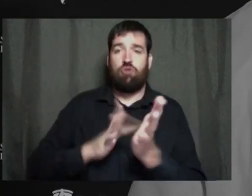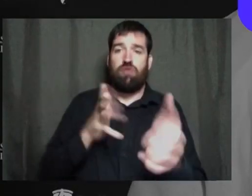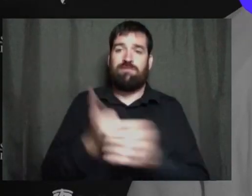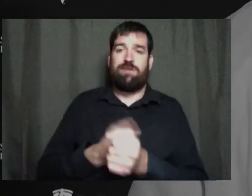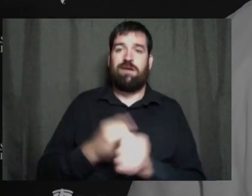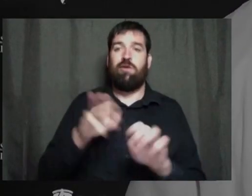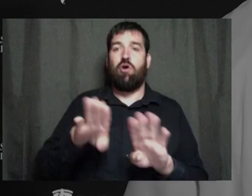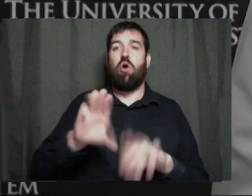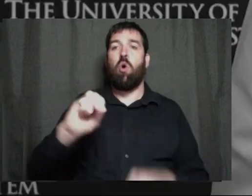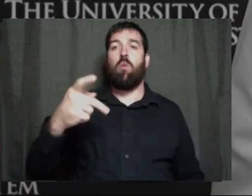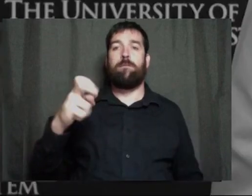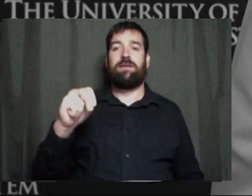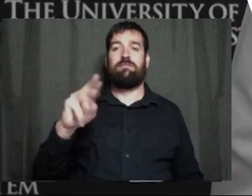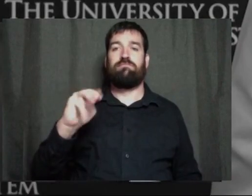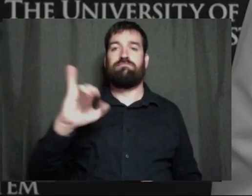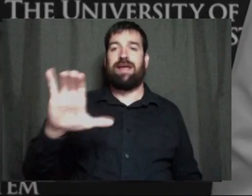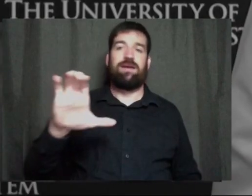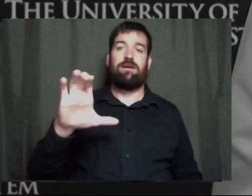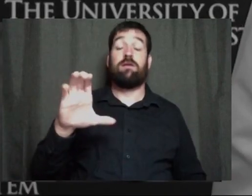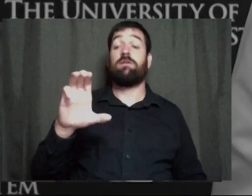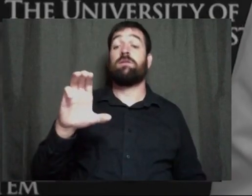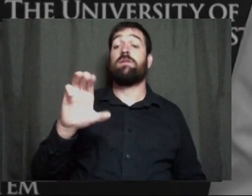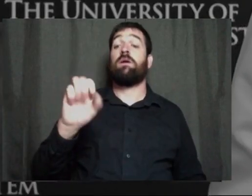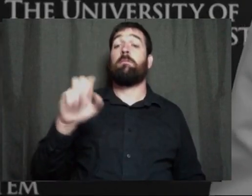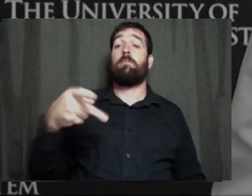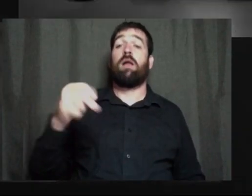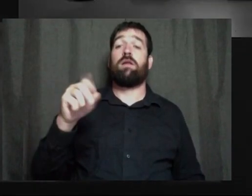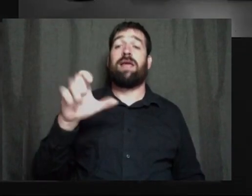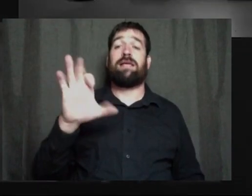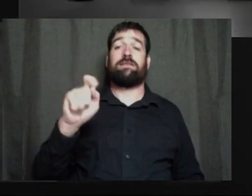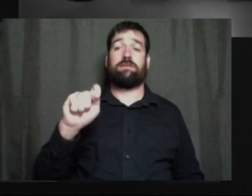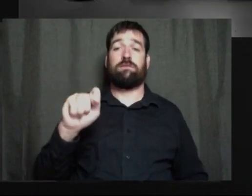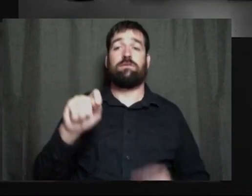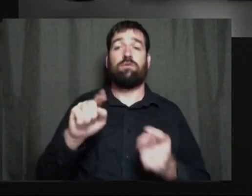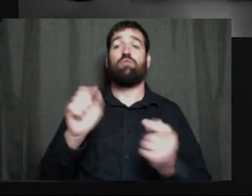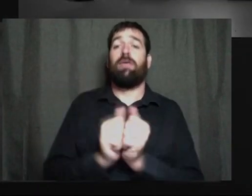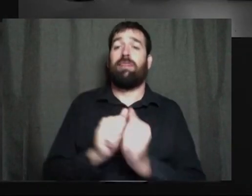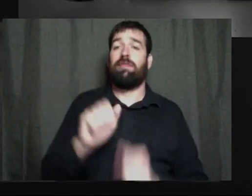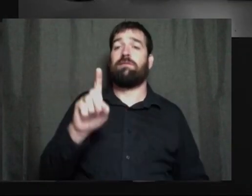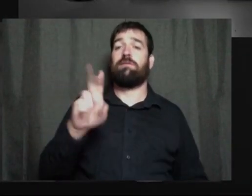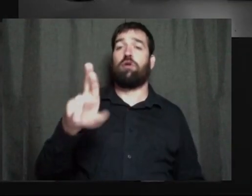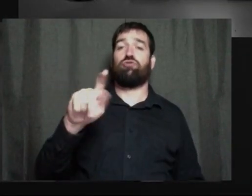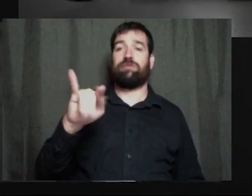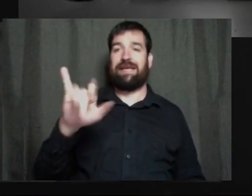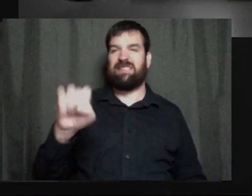with Dr. Stites podcasts. Now everywhere podcasts are available.